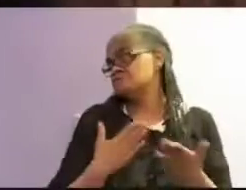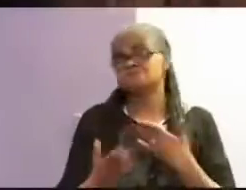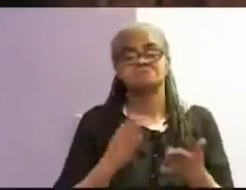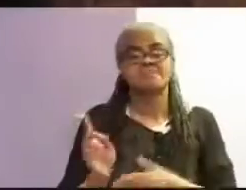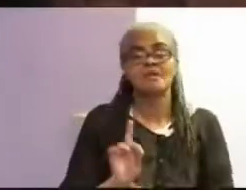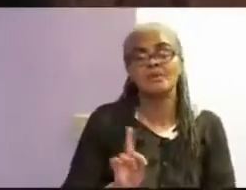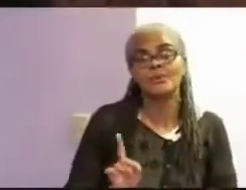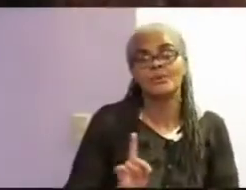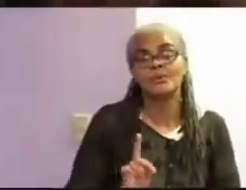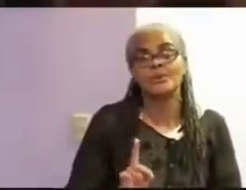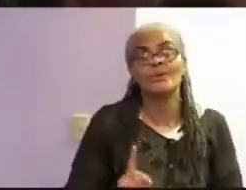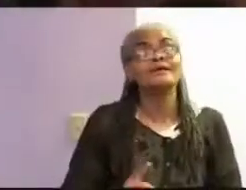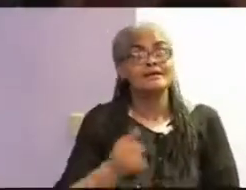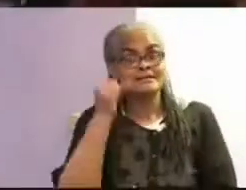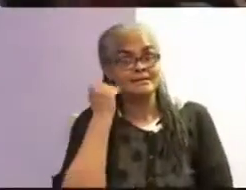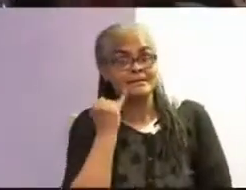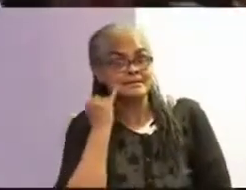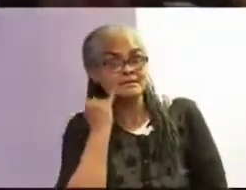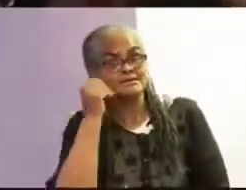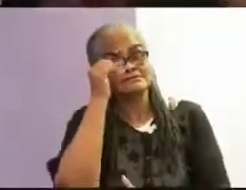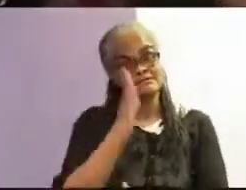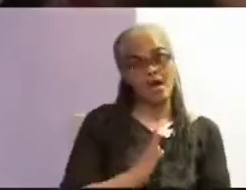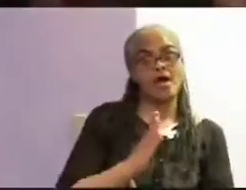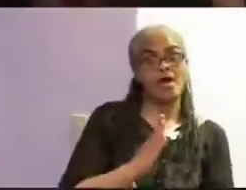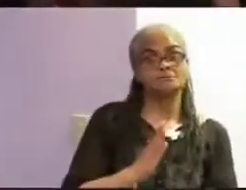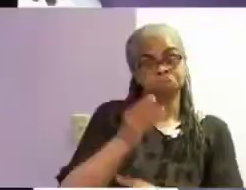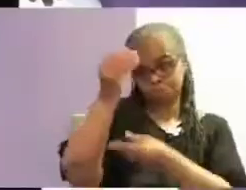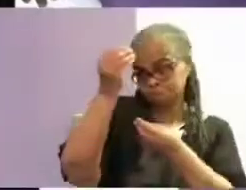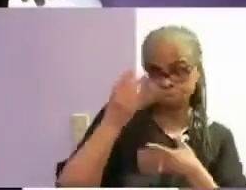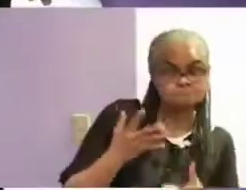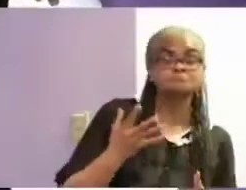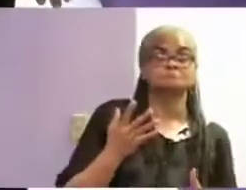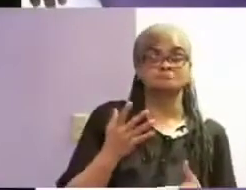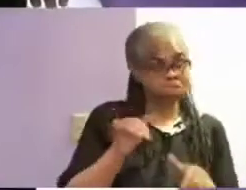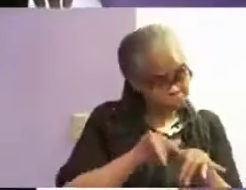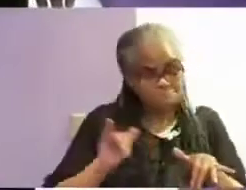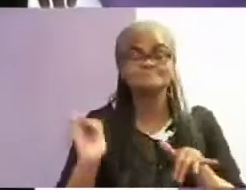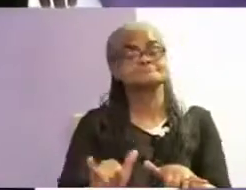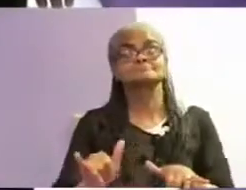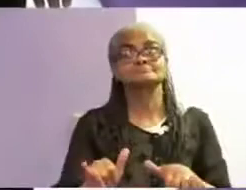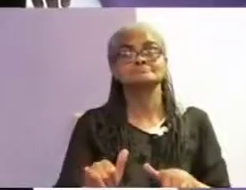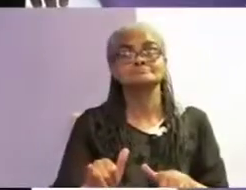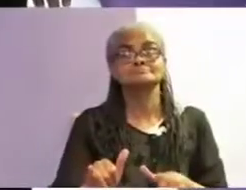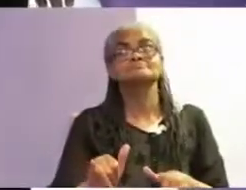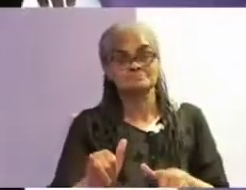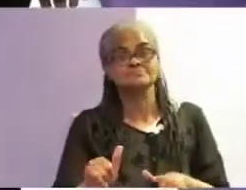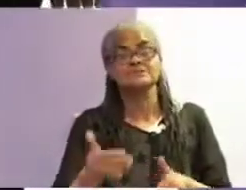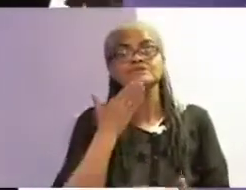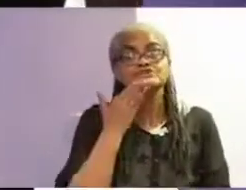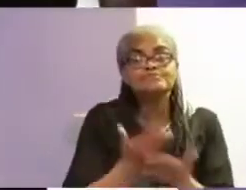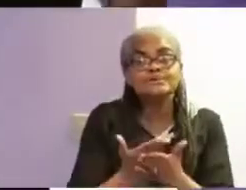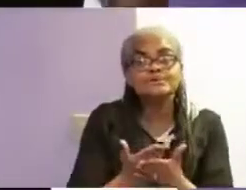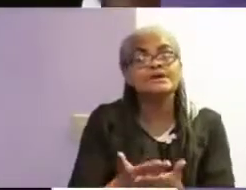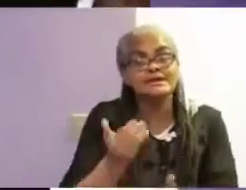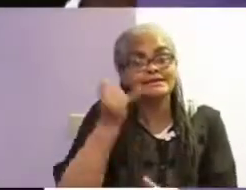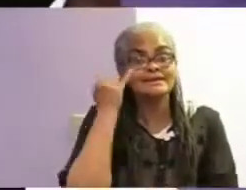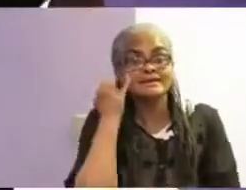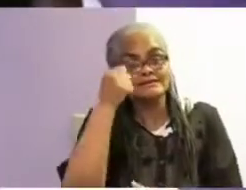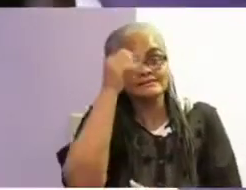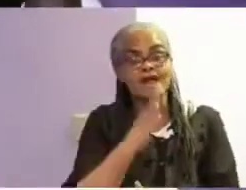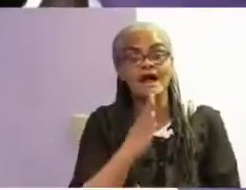God been good to me. What about you? Has it been good to you? If God been good to you, shout with